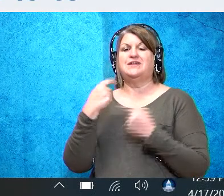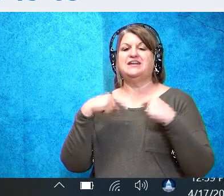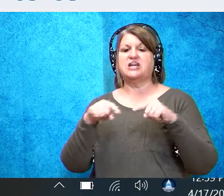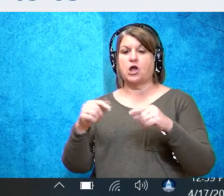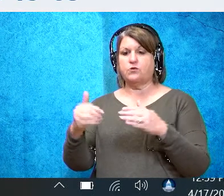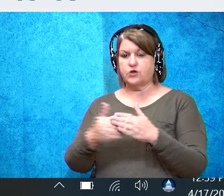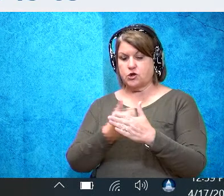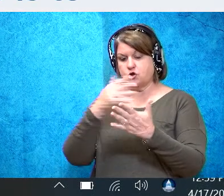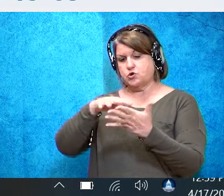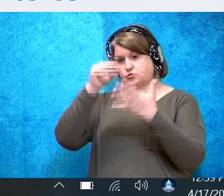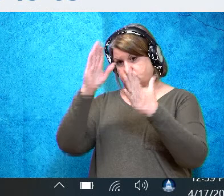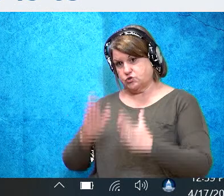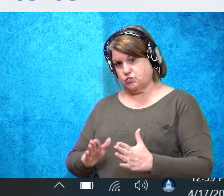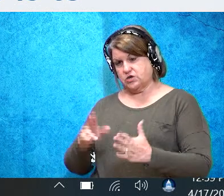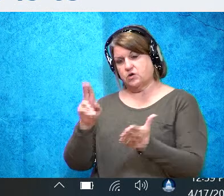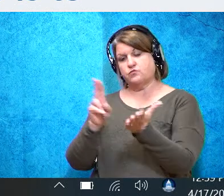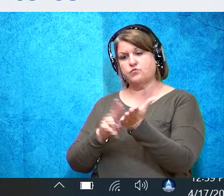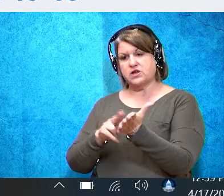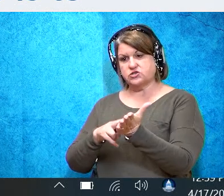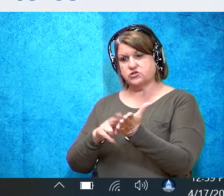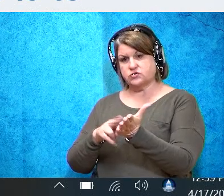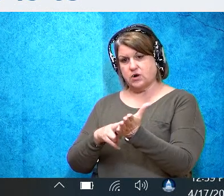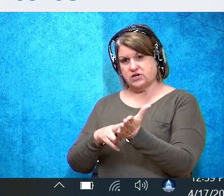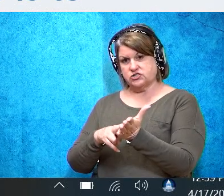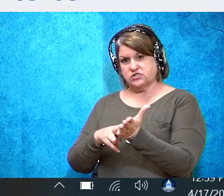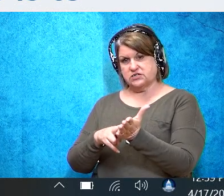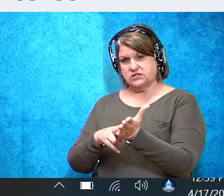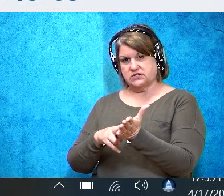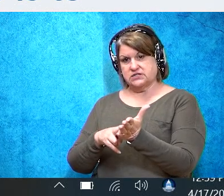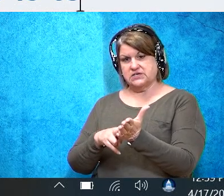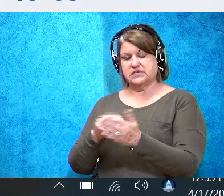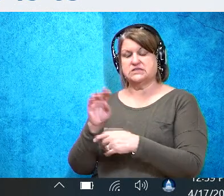The New Student Registration page is blue.